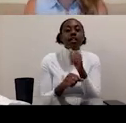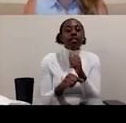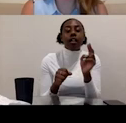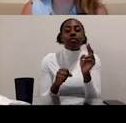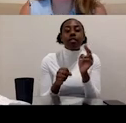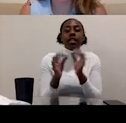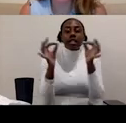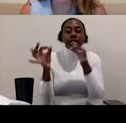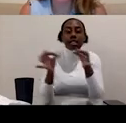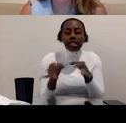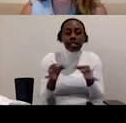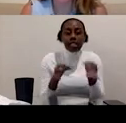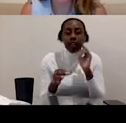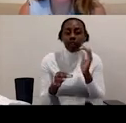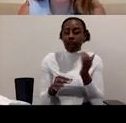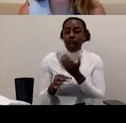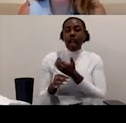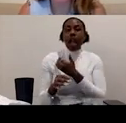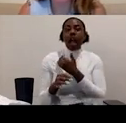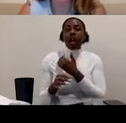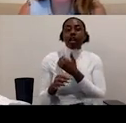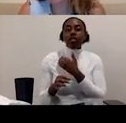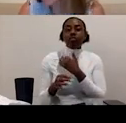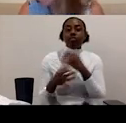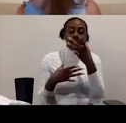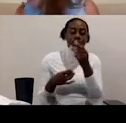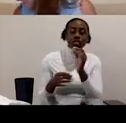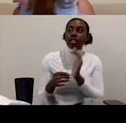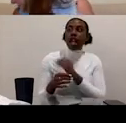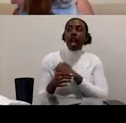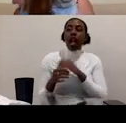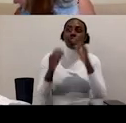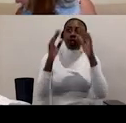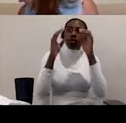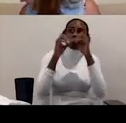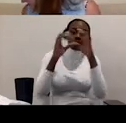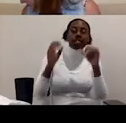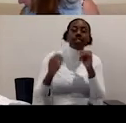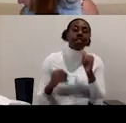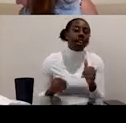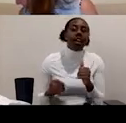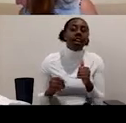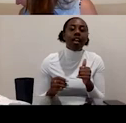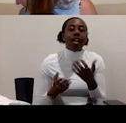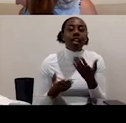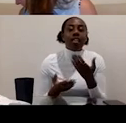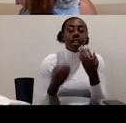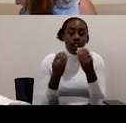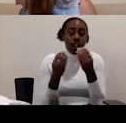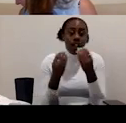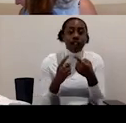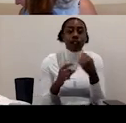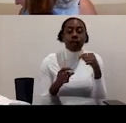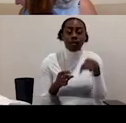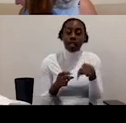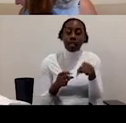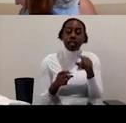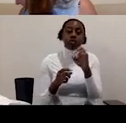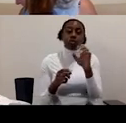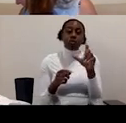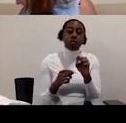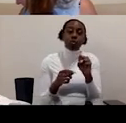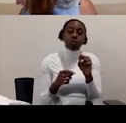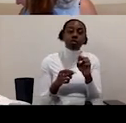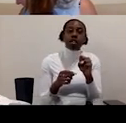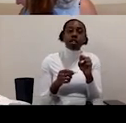our hopes and dreams in mind, right? The data produced from these tools is property that we don't own. The way that we were talking